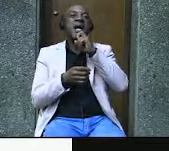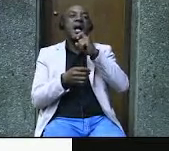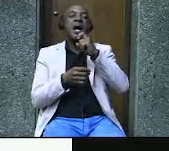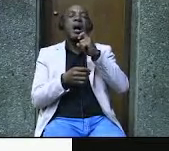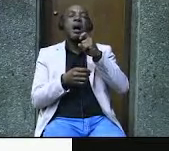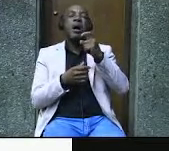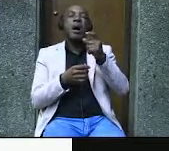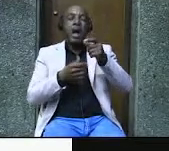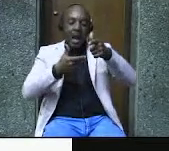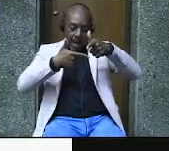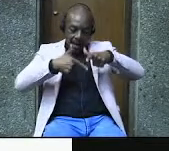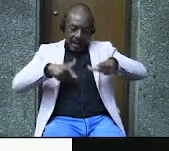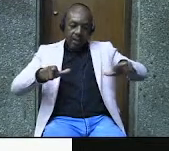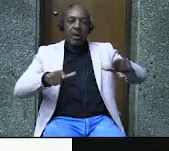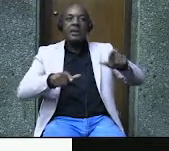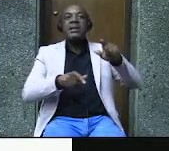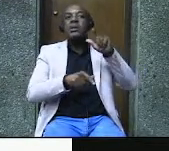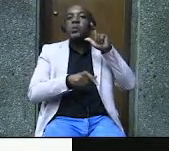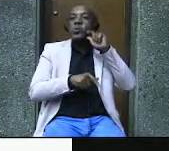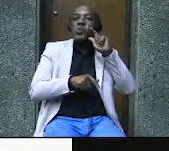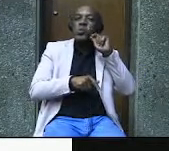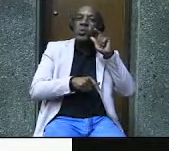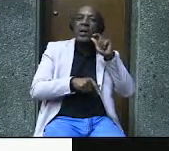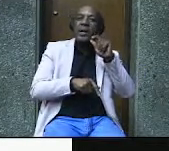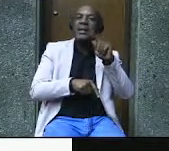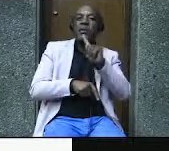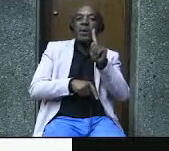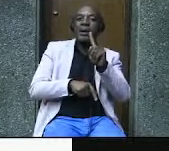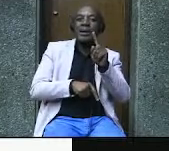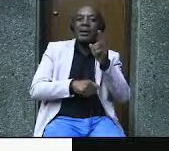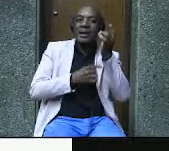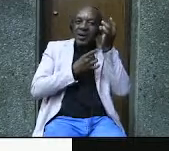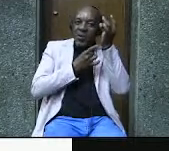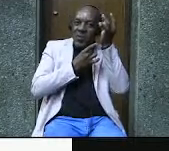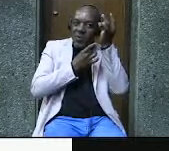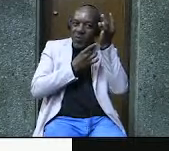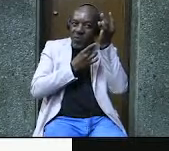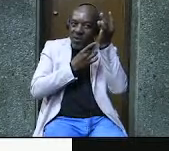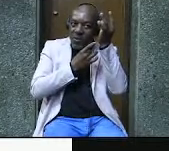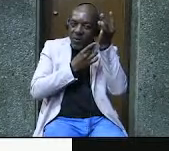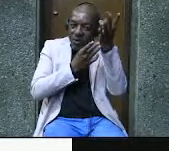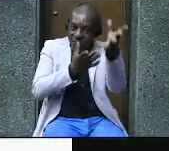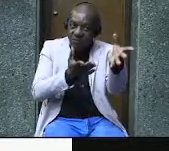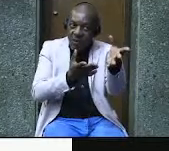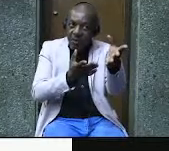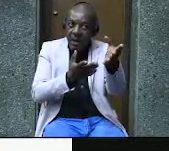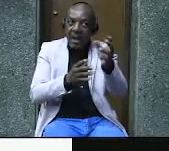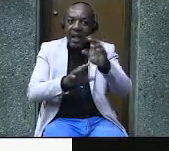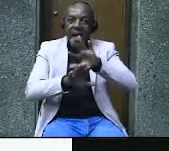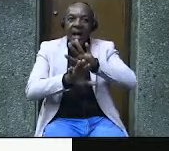tsebiso kapa kitsiso ya go tselwa dithoto